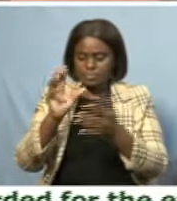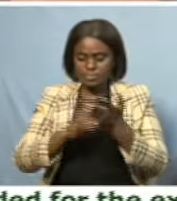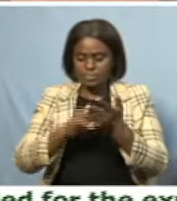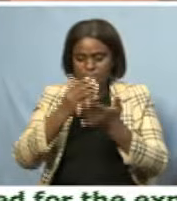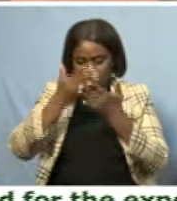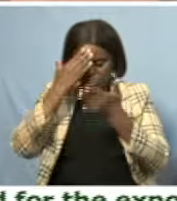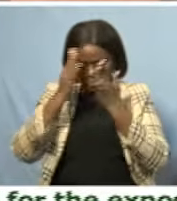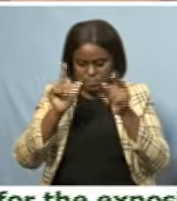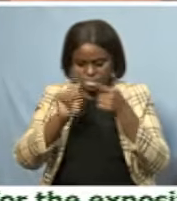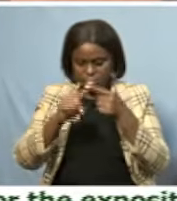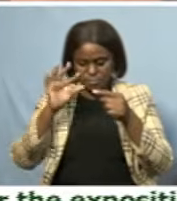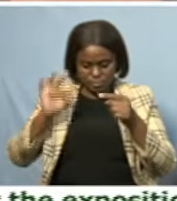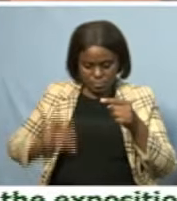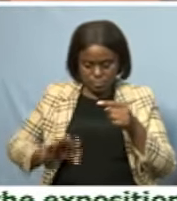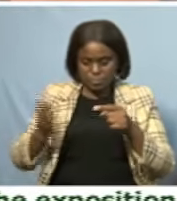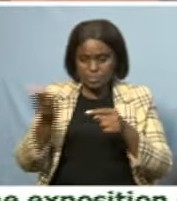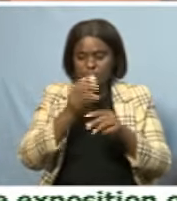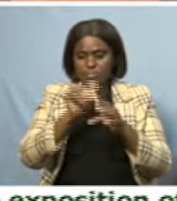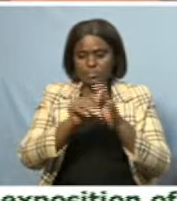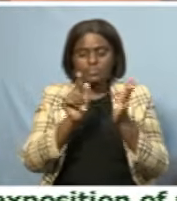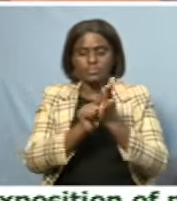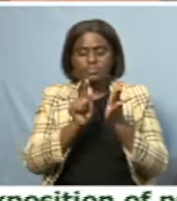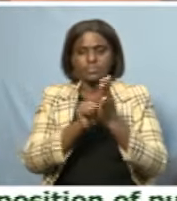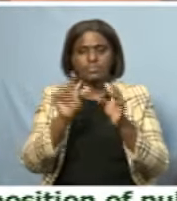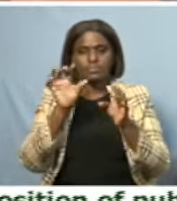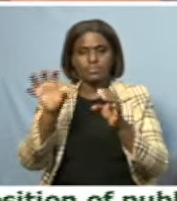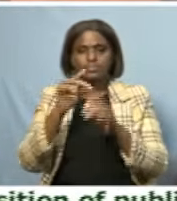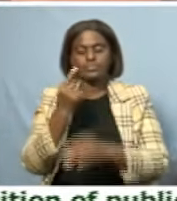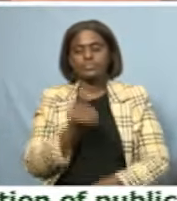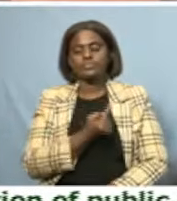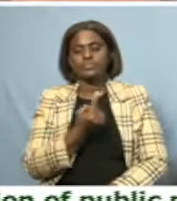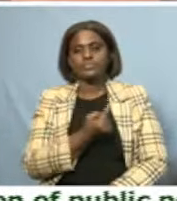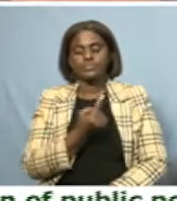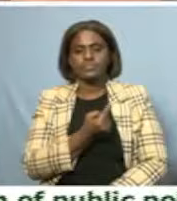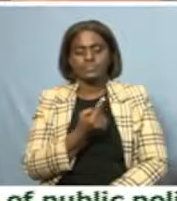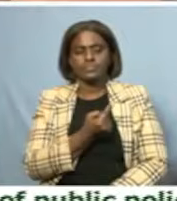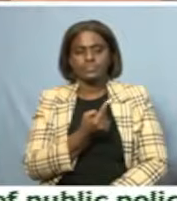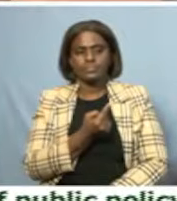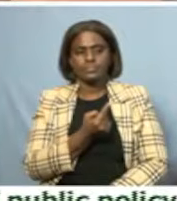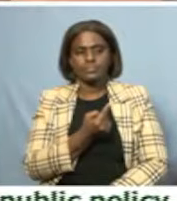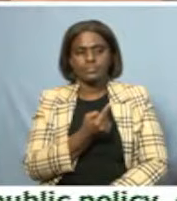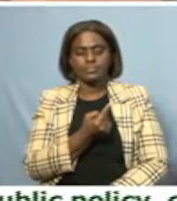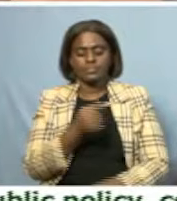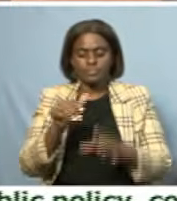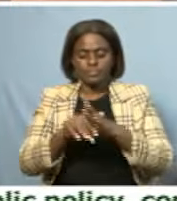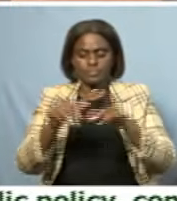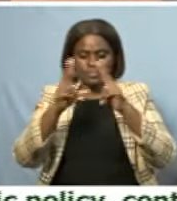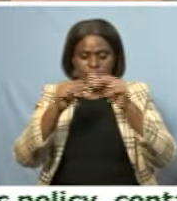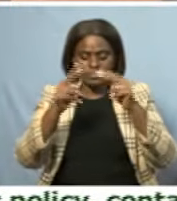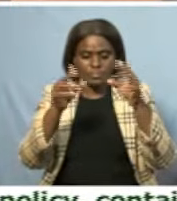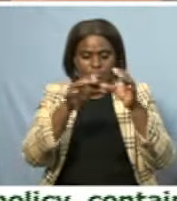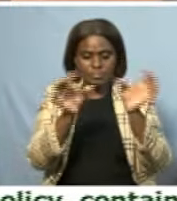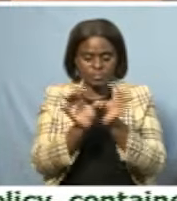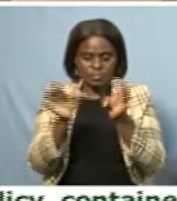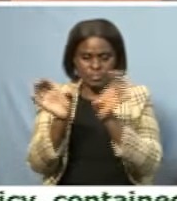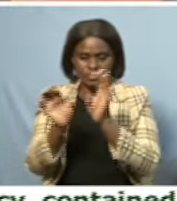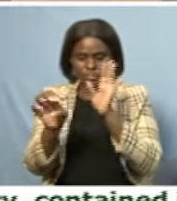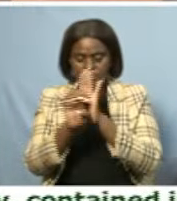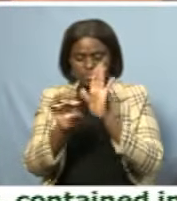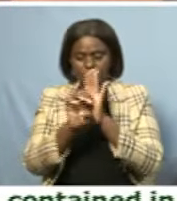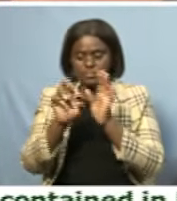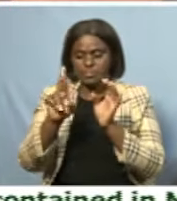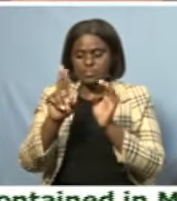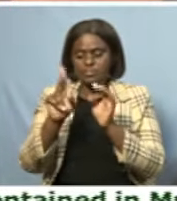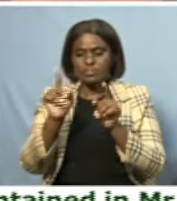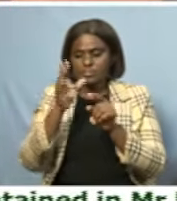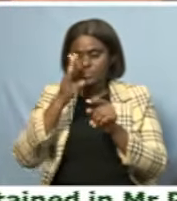616,000 learners benefiting in Lusaka province alone. In rural constituencies like Rufunsa,